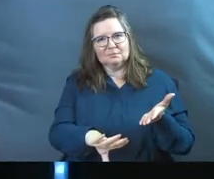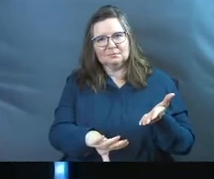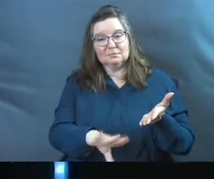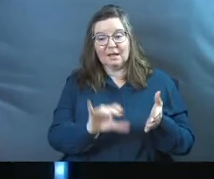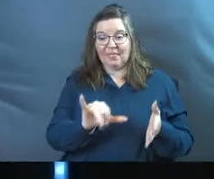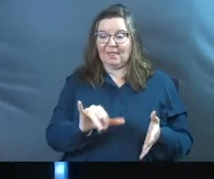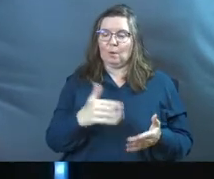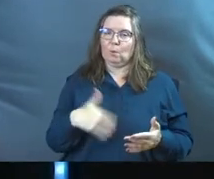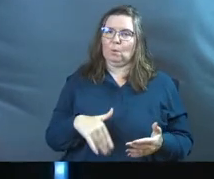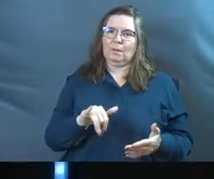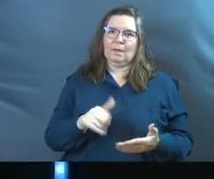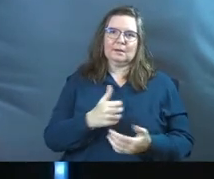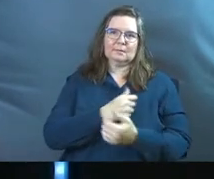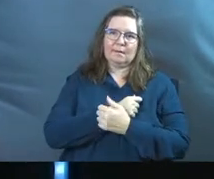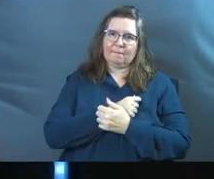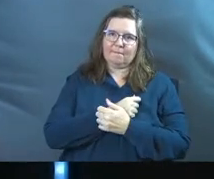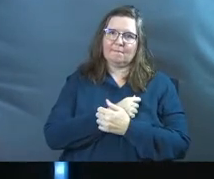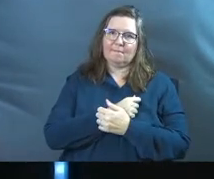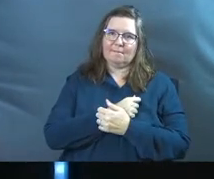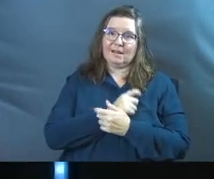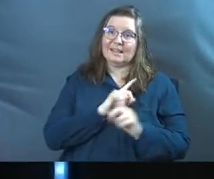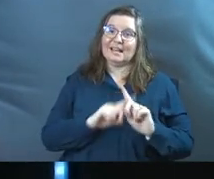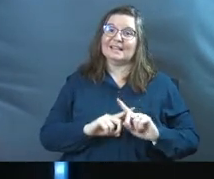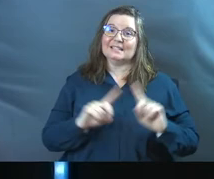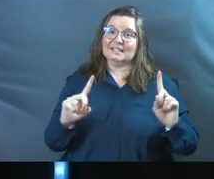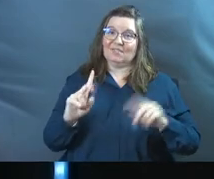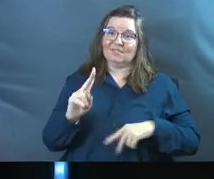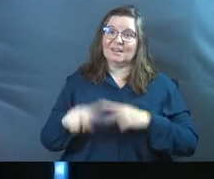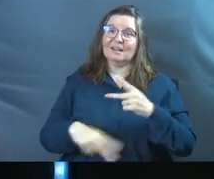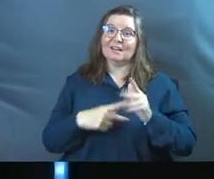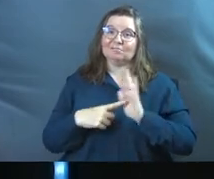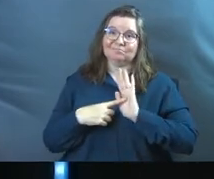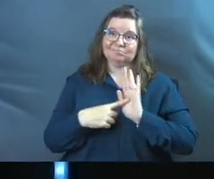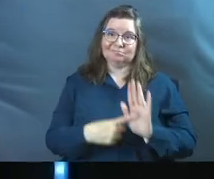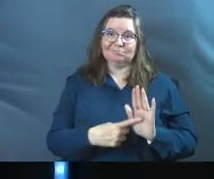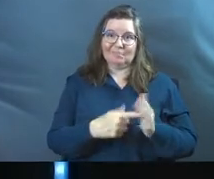That's love. That's a whole different level of love.